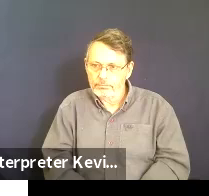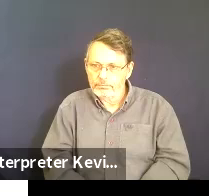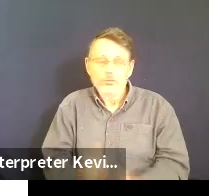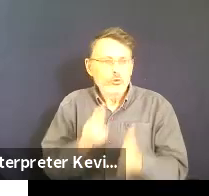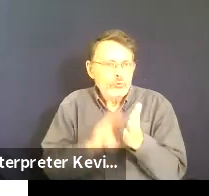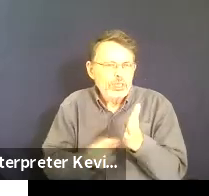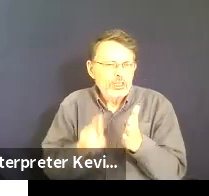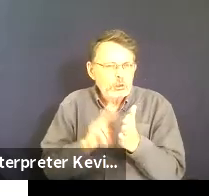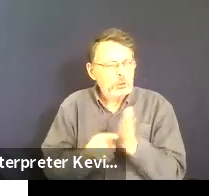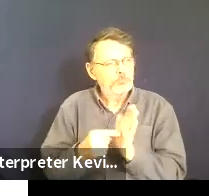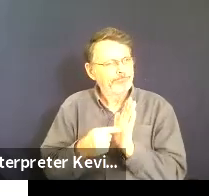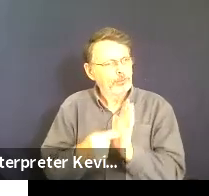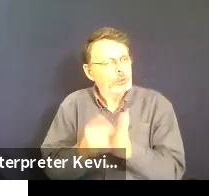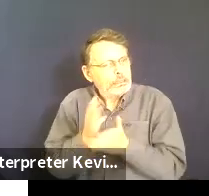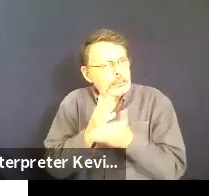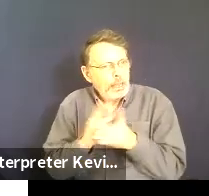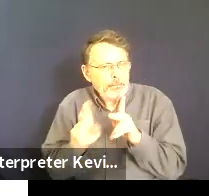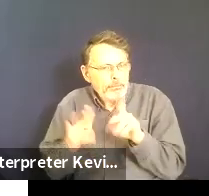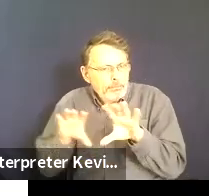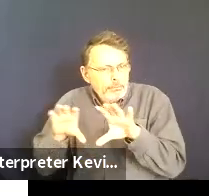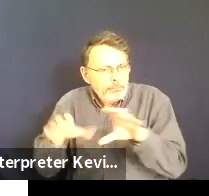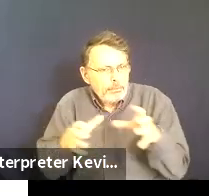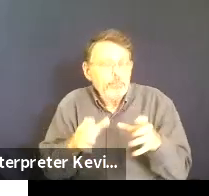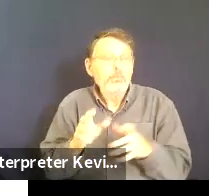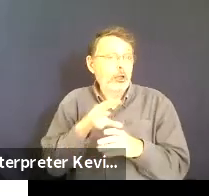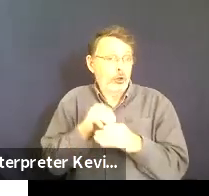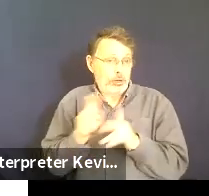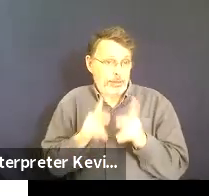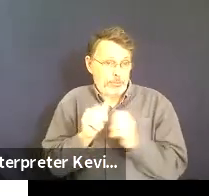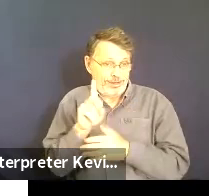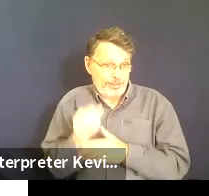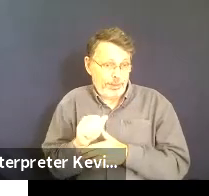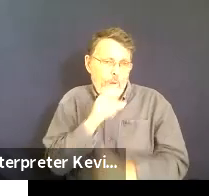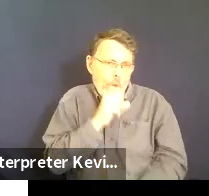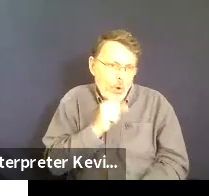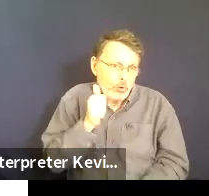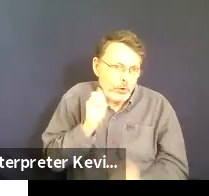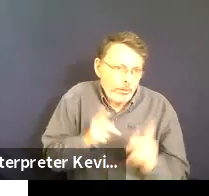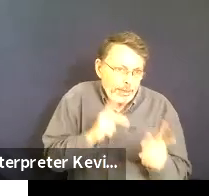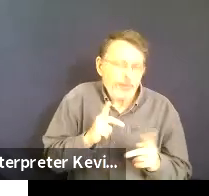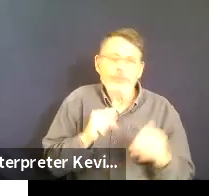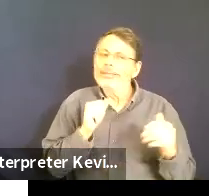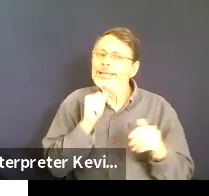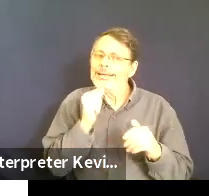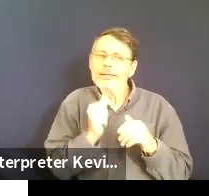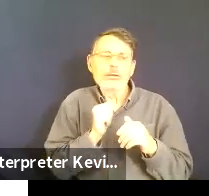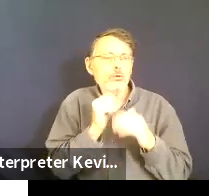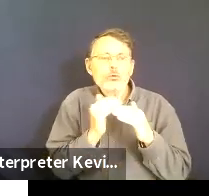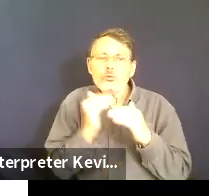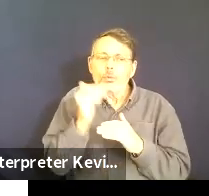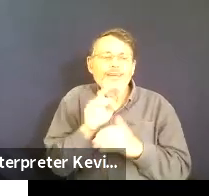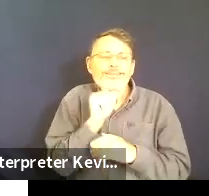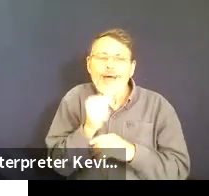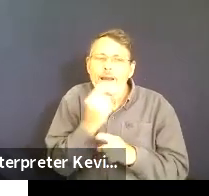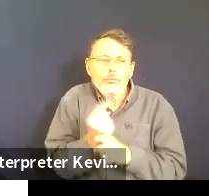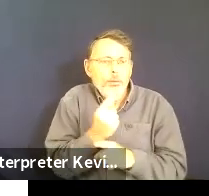Researchers have found that some populations, including people with disabilities and the elderly, are disproportionately affected by barriers which